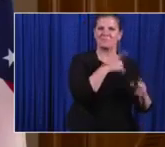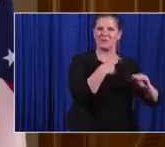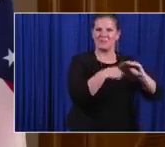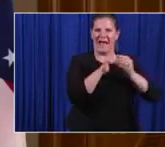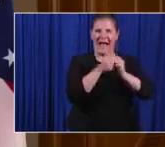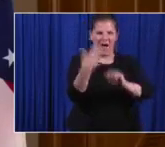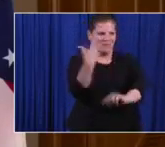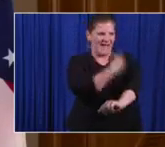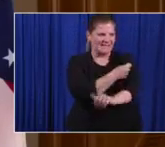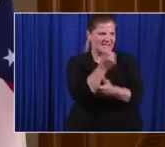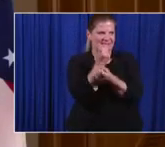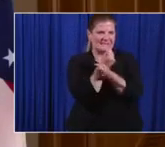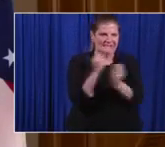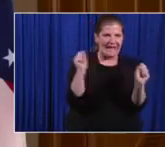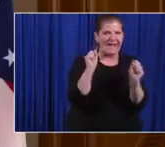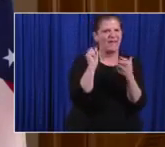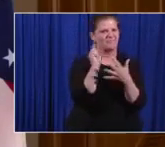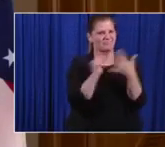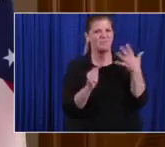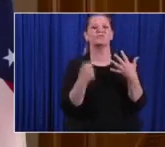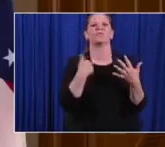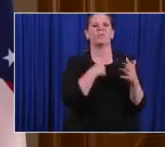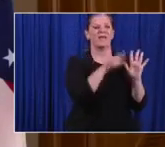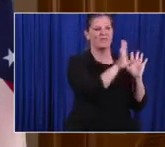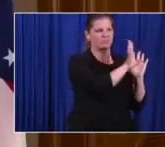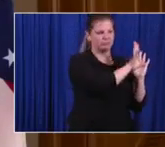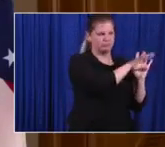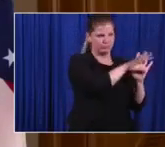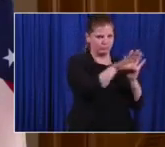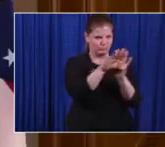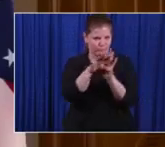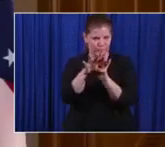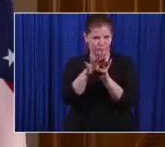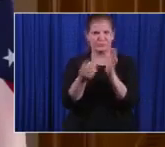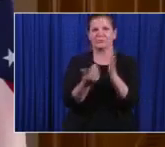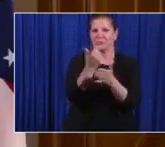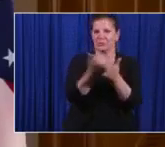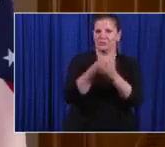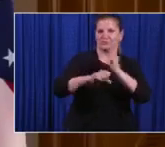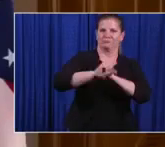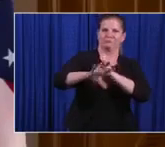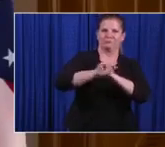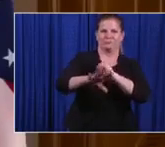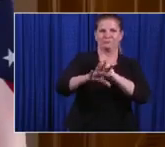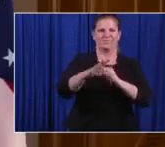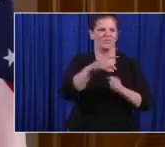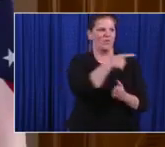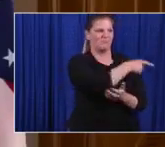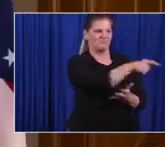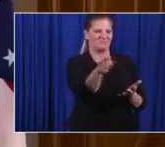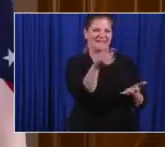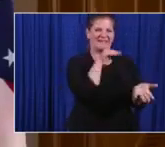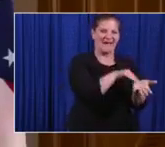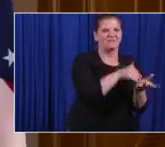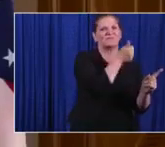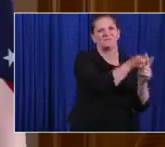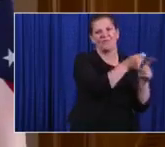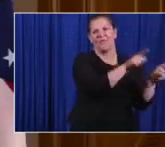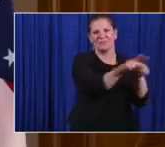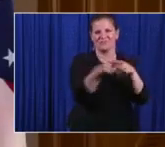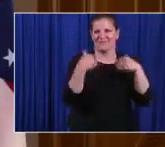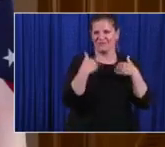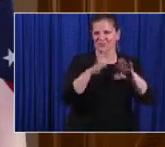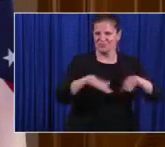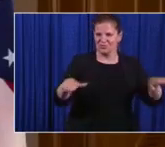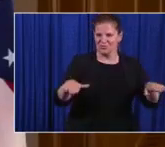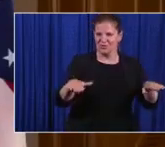we recorded new radio PSAs featuring several of these doctors and some of their children, and talking about